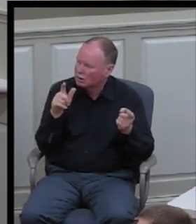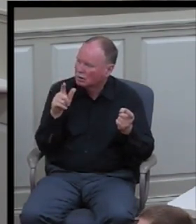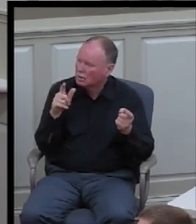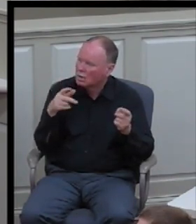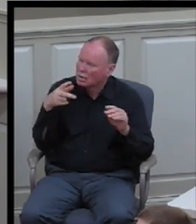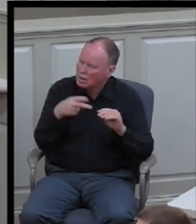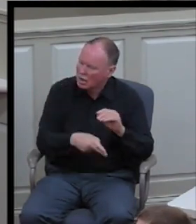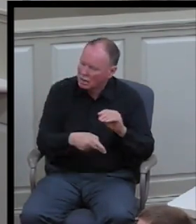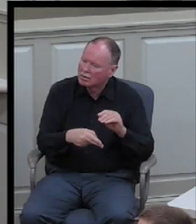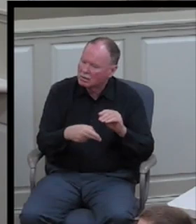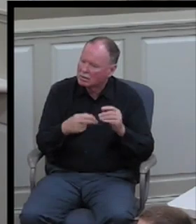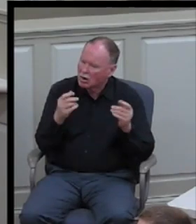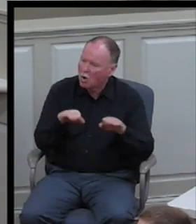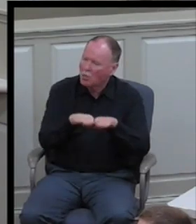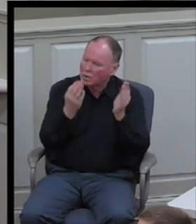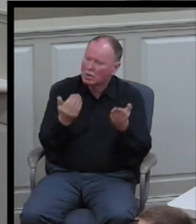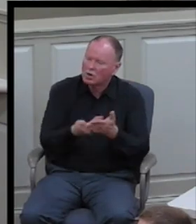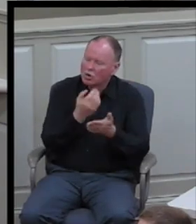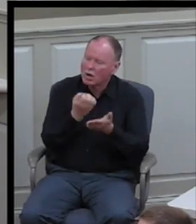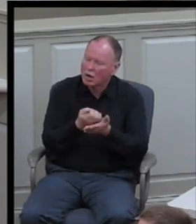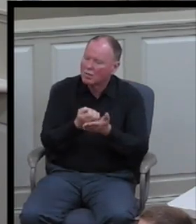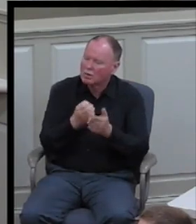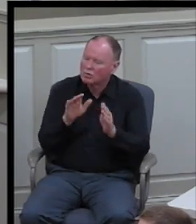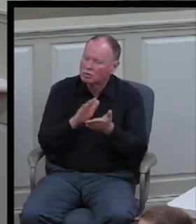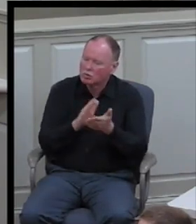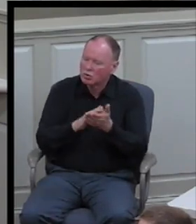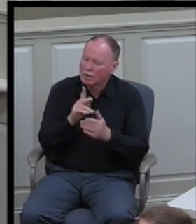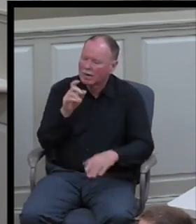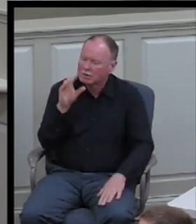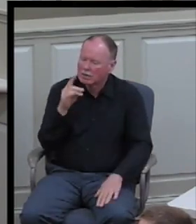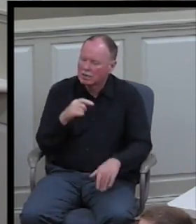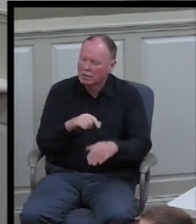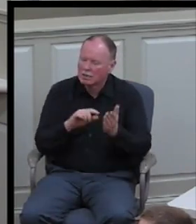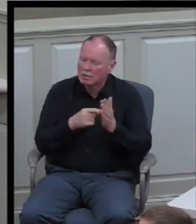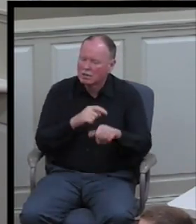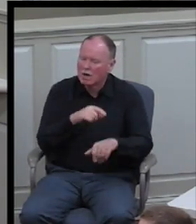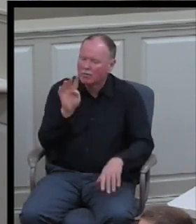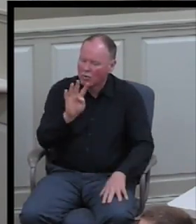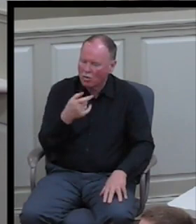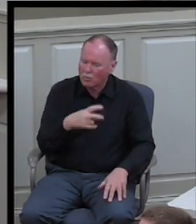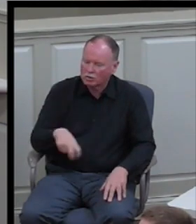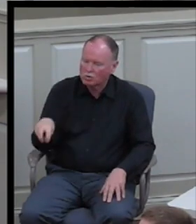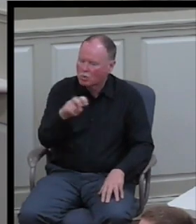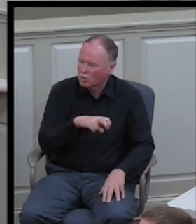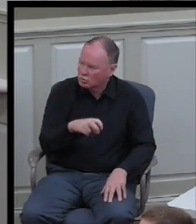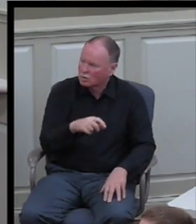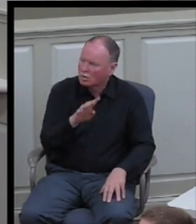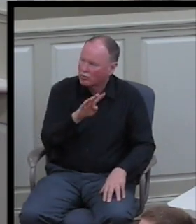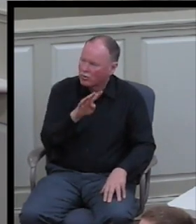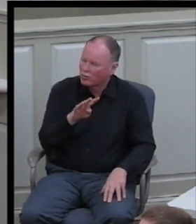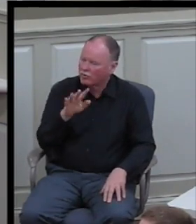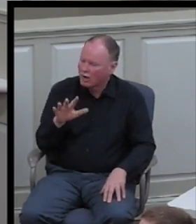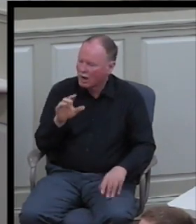campus. It's their new elementary school that they have built. Starts at 4 o'clock, and they will be giving tours from 4:45 to